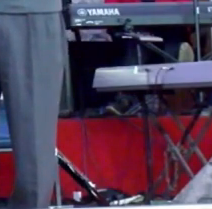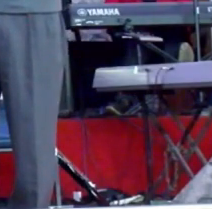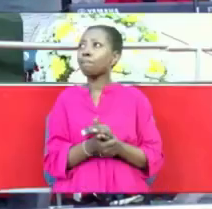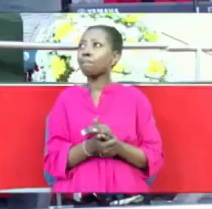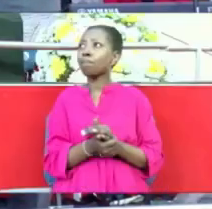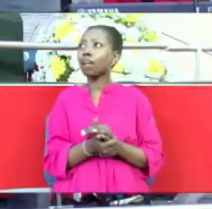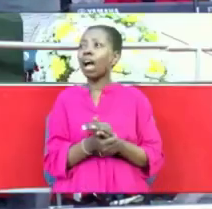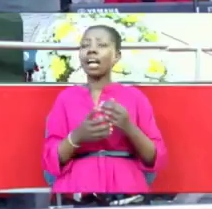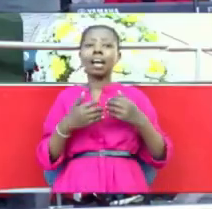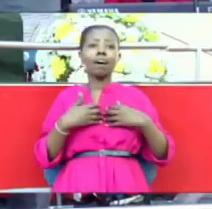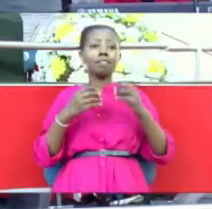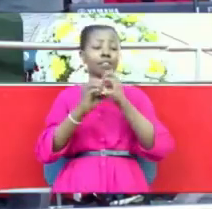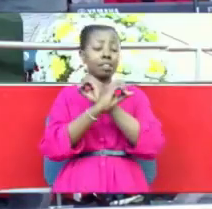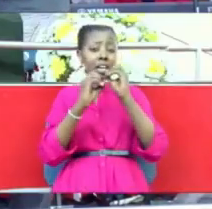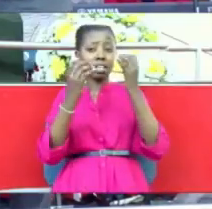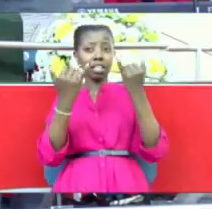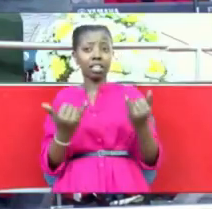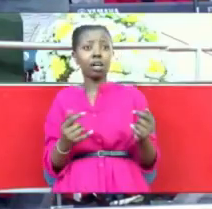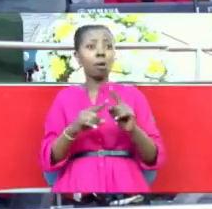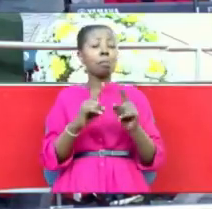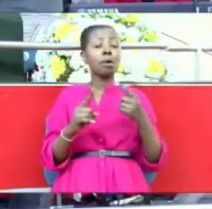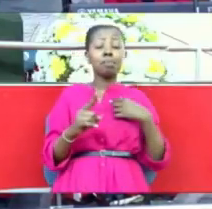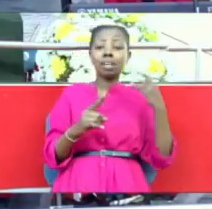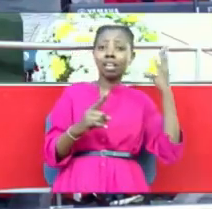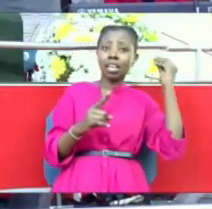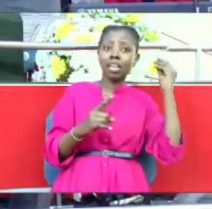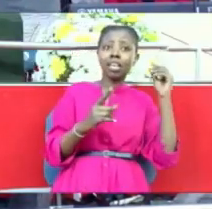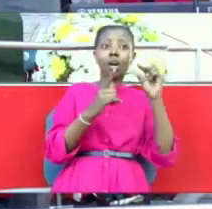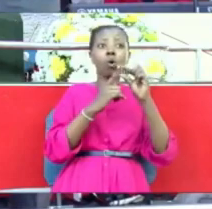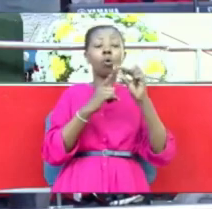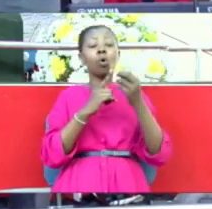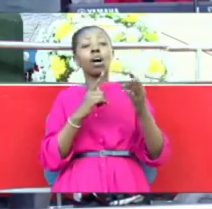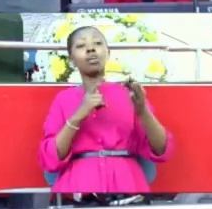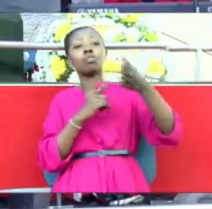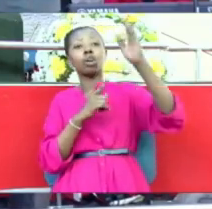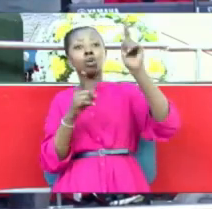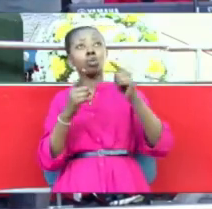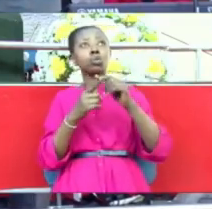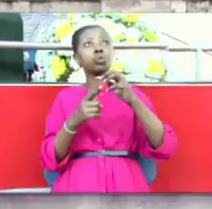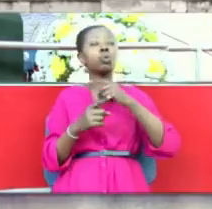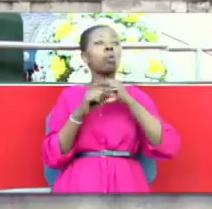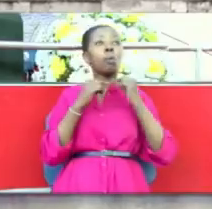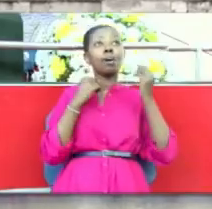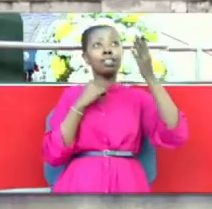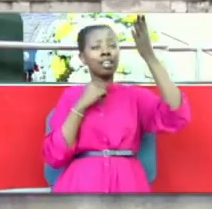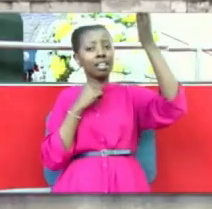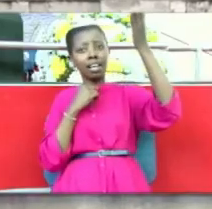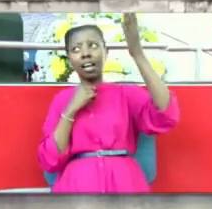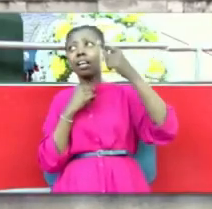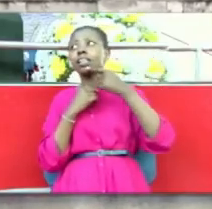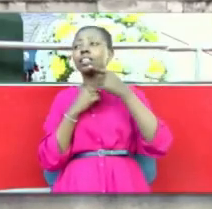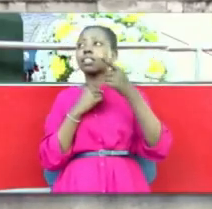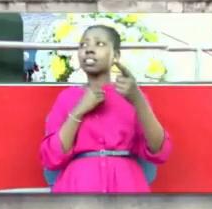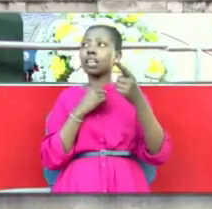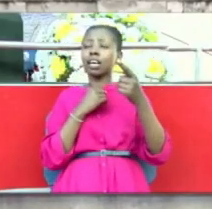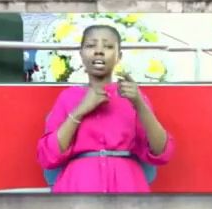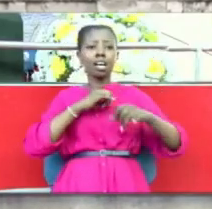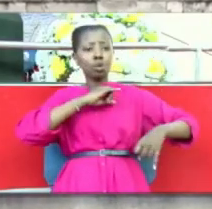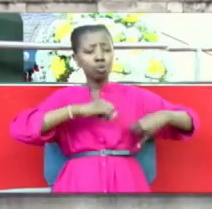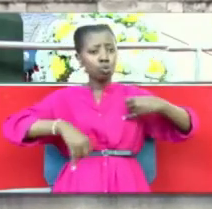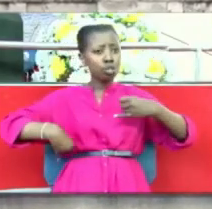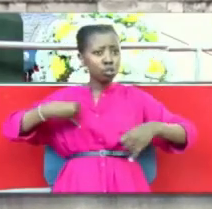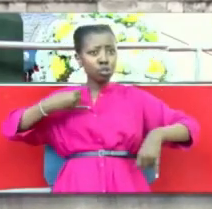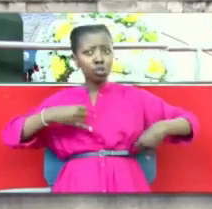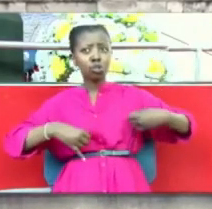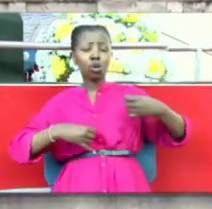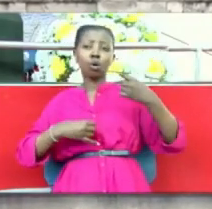nothing is there. But I hear the word of the Lord to that bishop. Sing, O you bishop. Rejoice, O ye